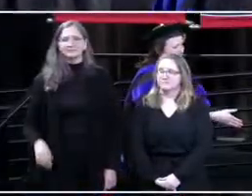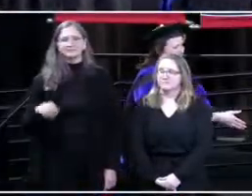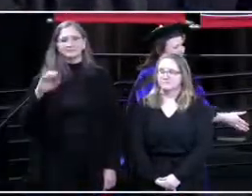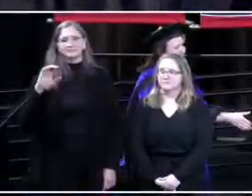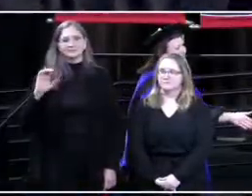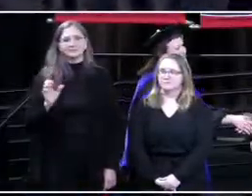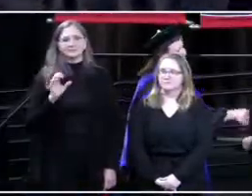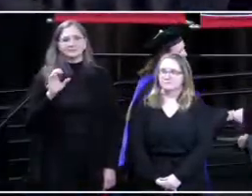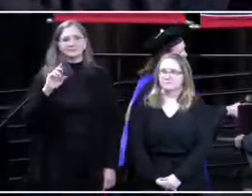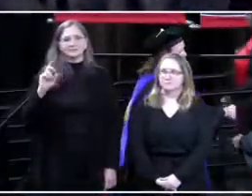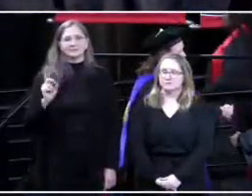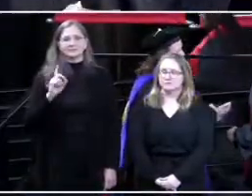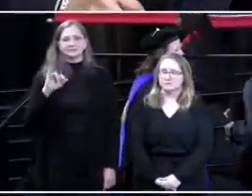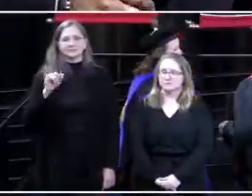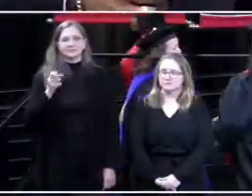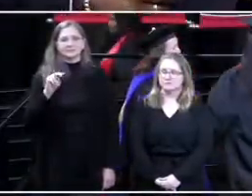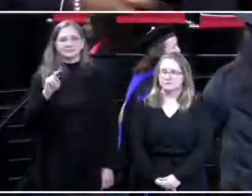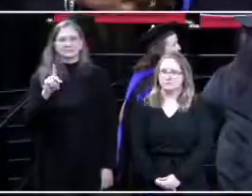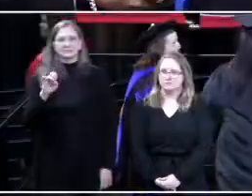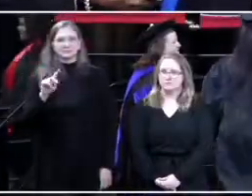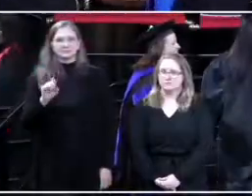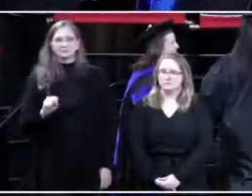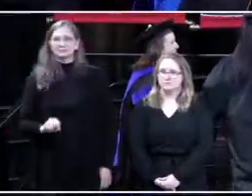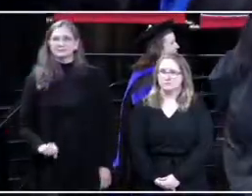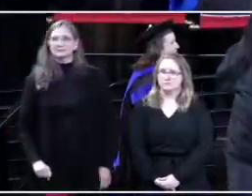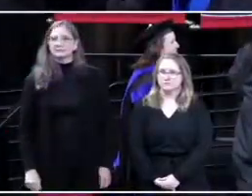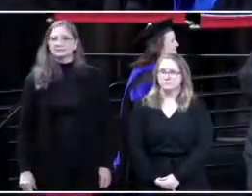Shatavian Delshawn Jenkins.